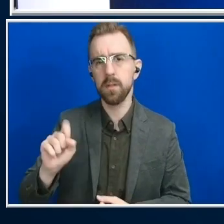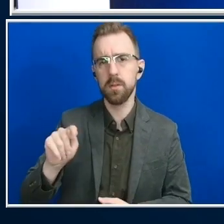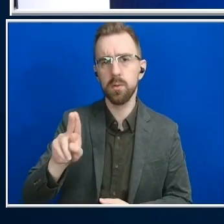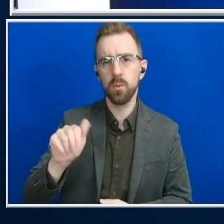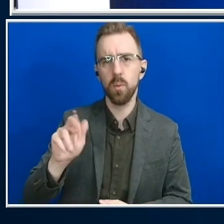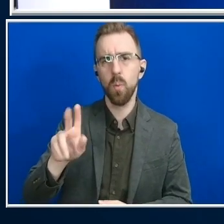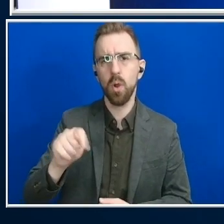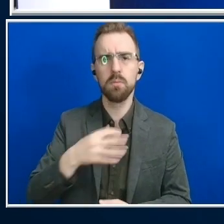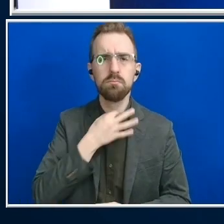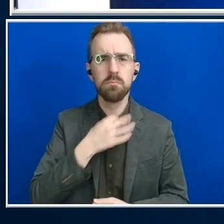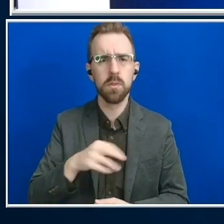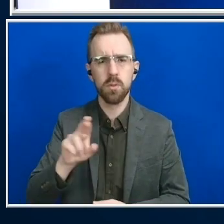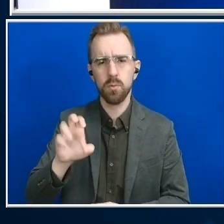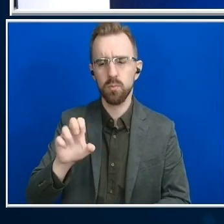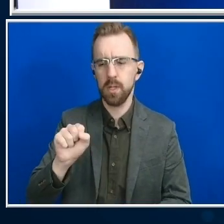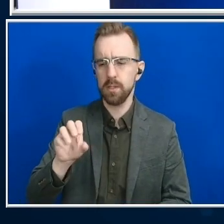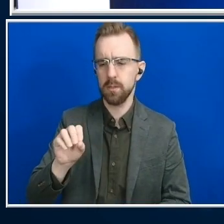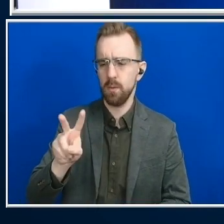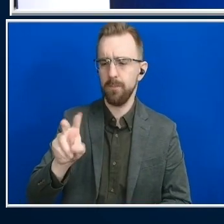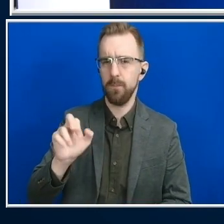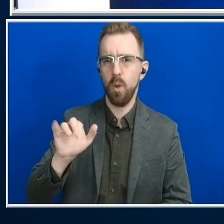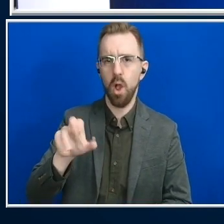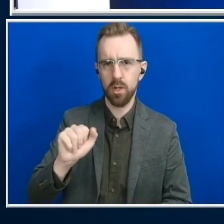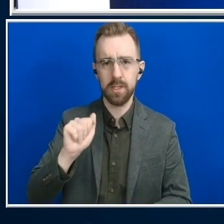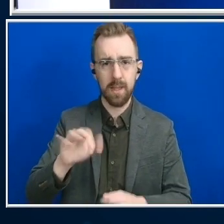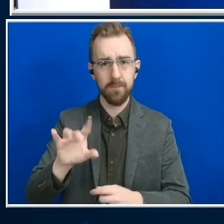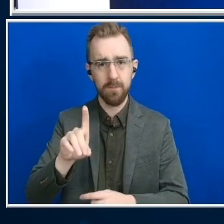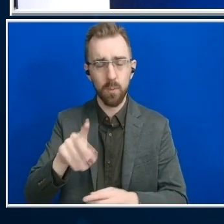reservoirs? Can fluid be kept in a reservoir implant?